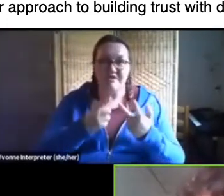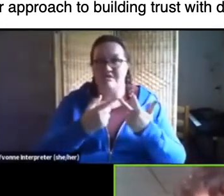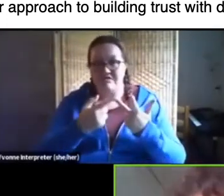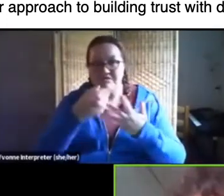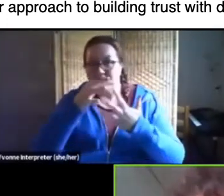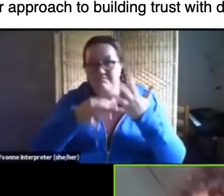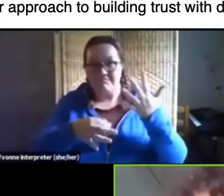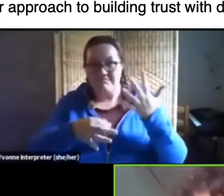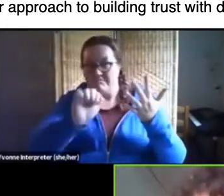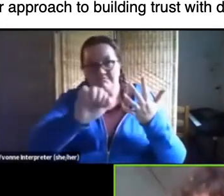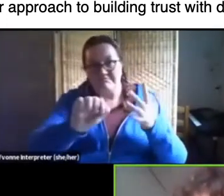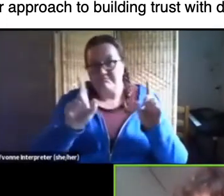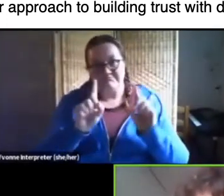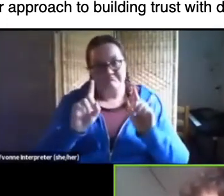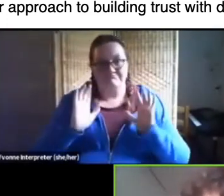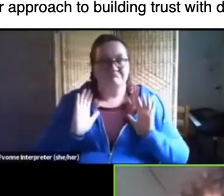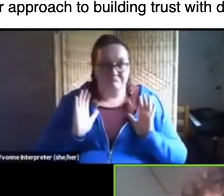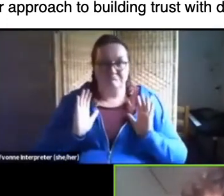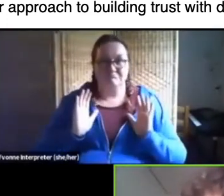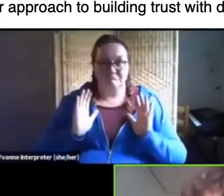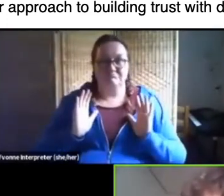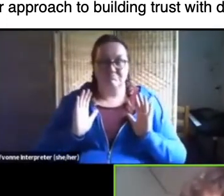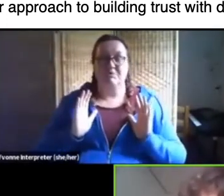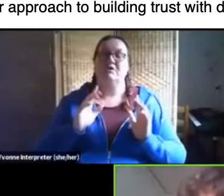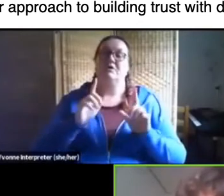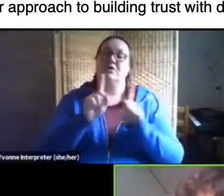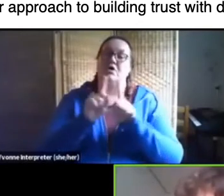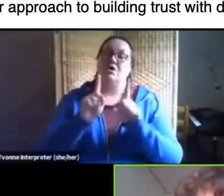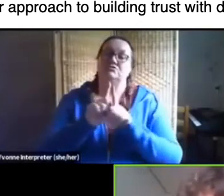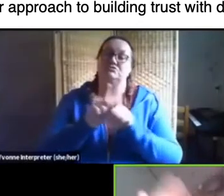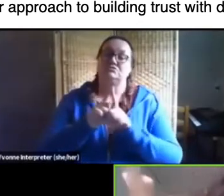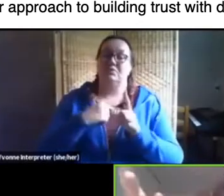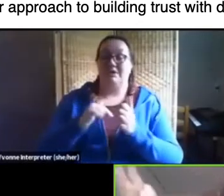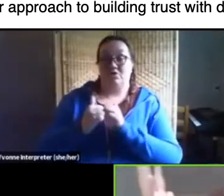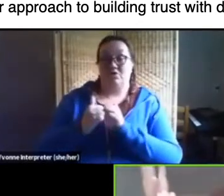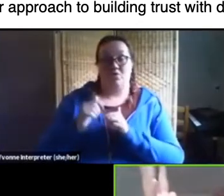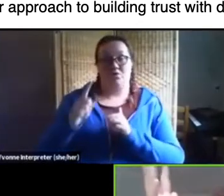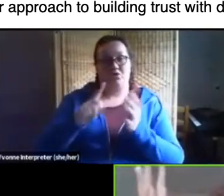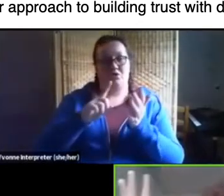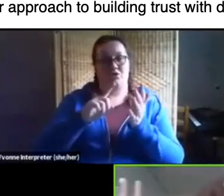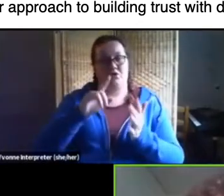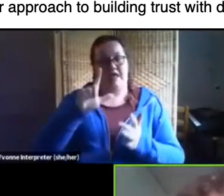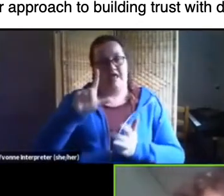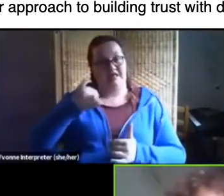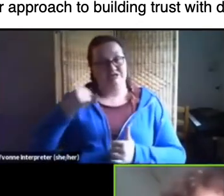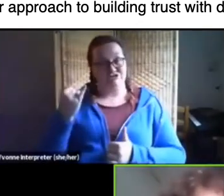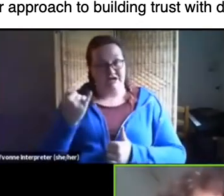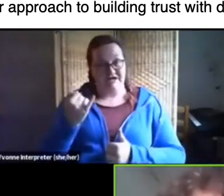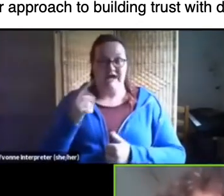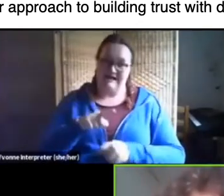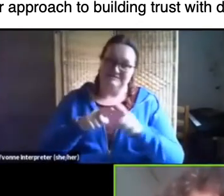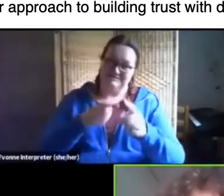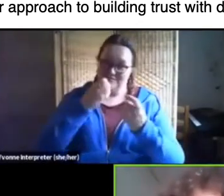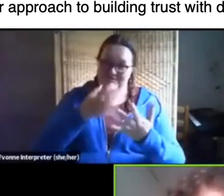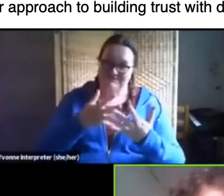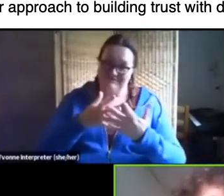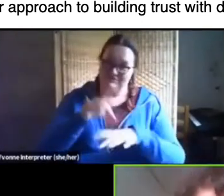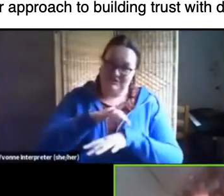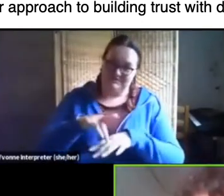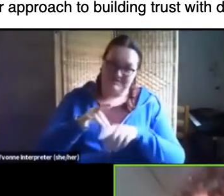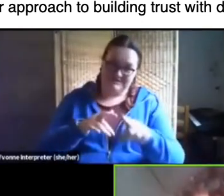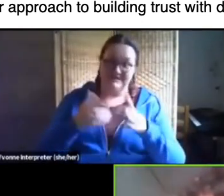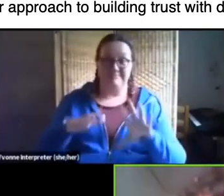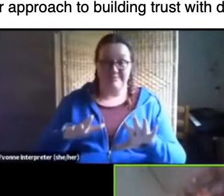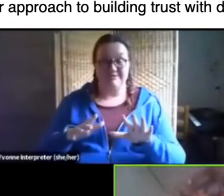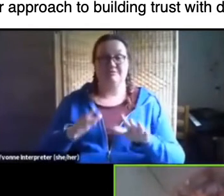festival was co-hosted by our artistic director, LJ, and the wonderful Jamie, which